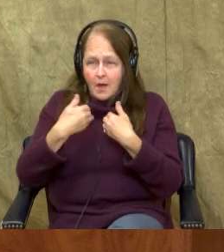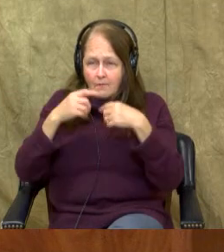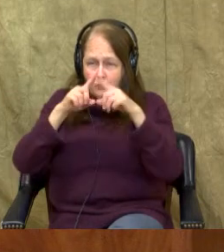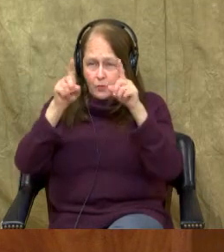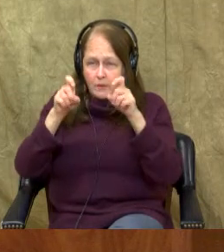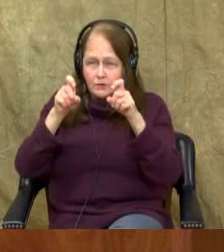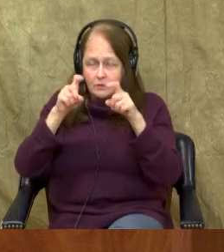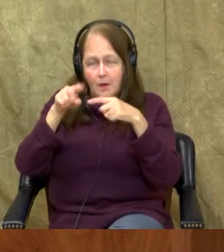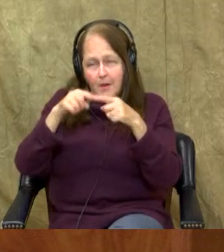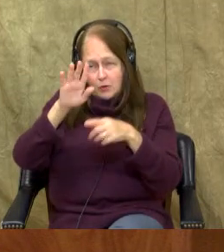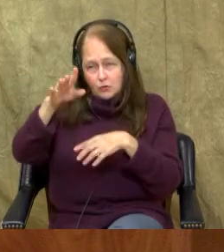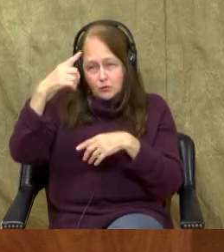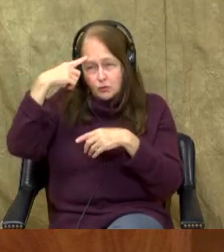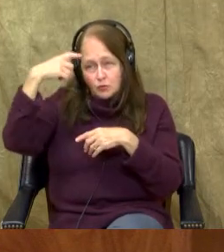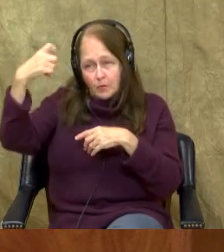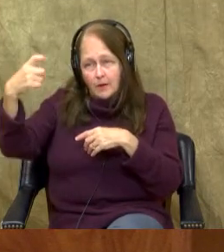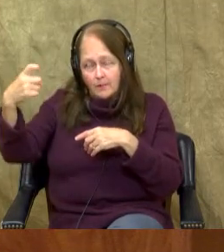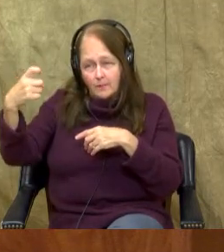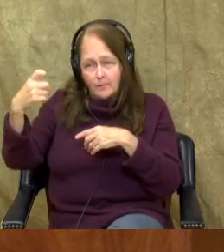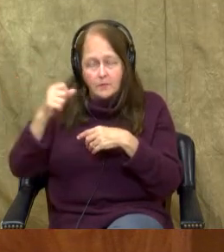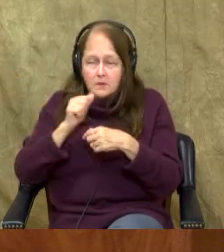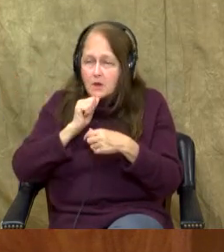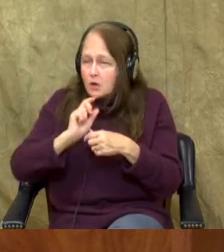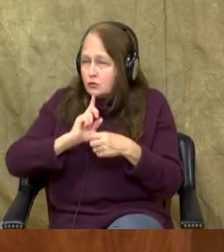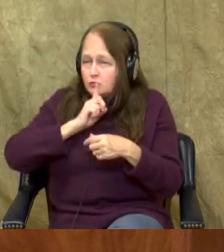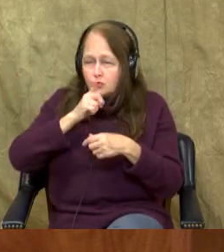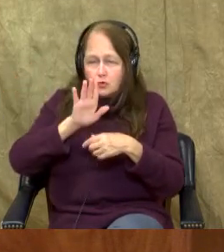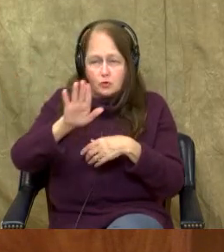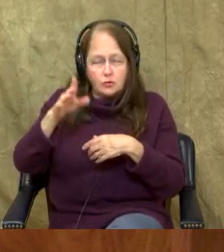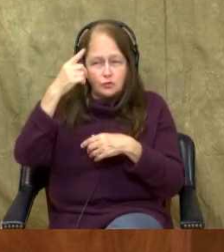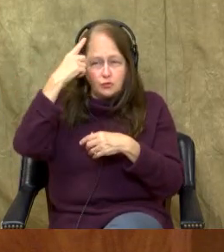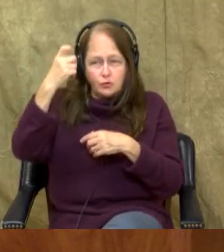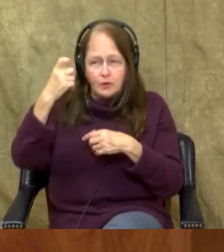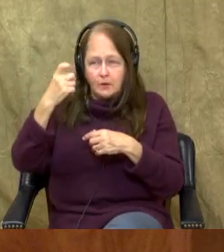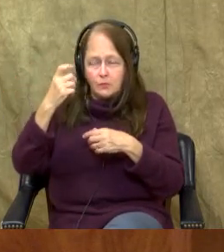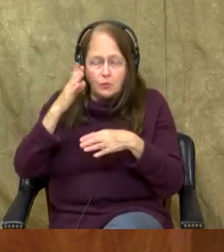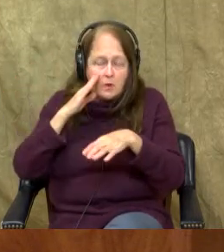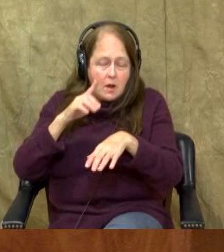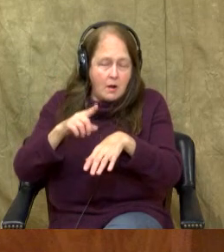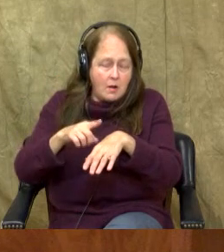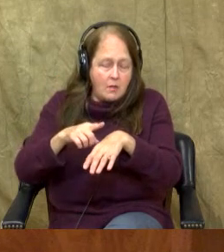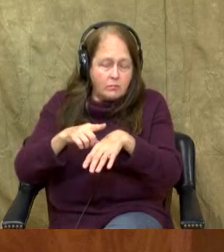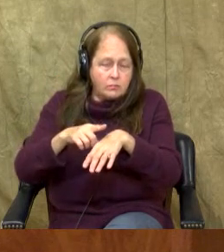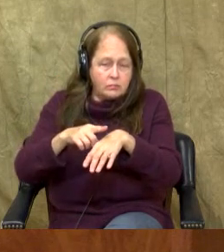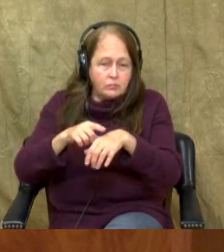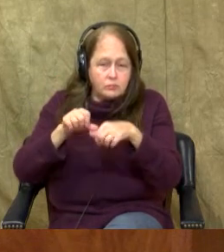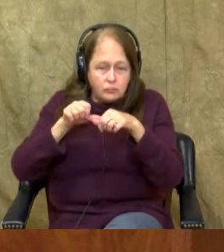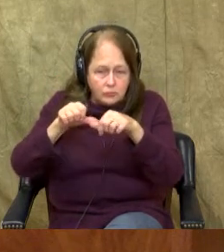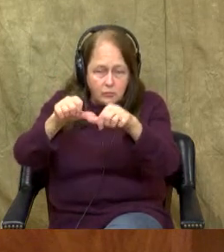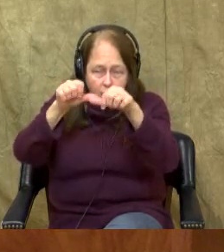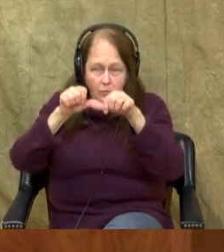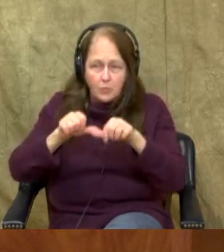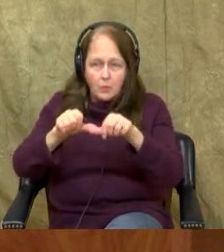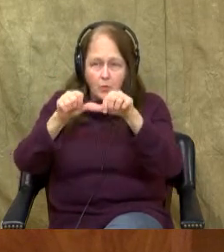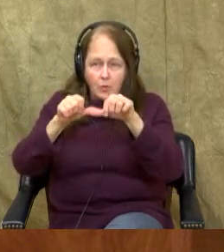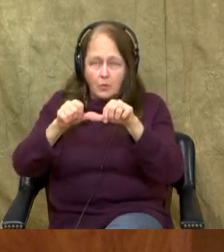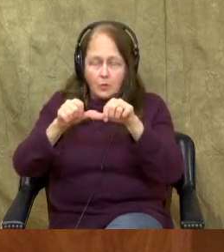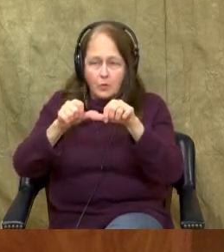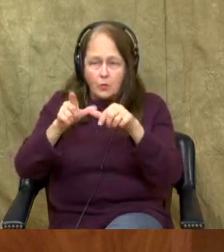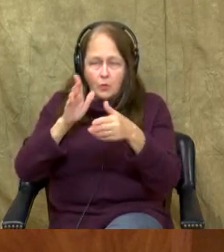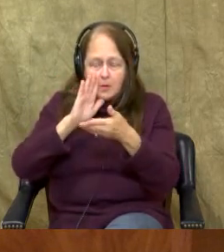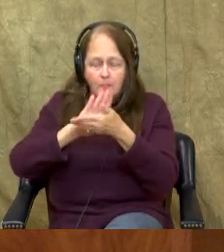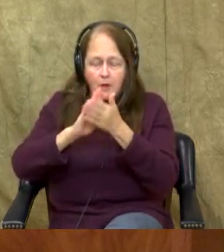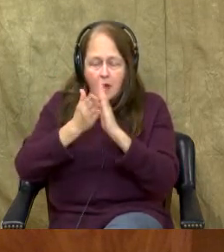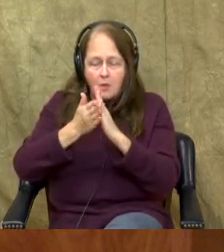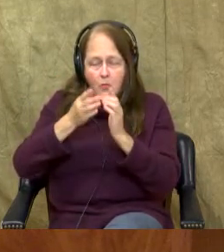questions about your dream. You're not sure if that dream is going to last or will it make it, or even if you're going to become what